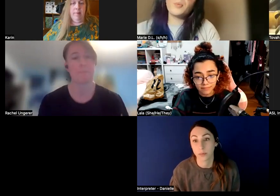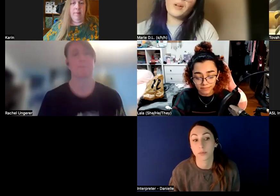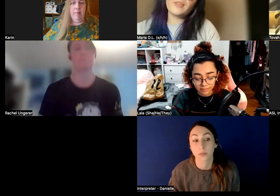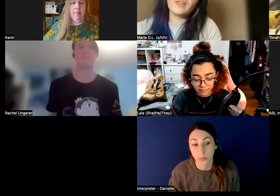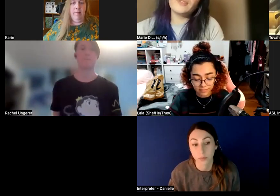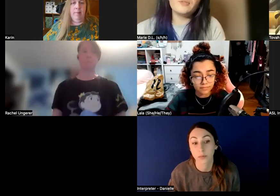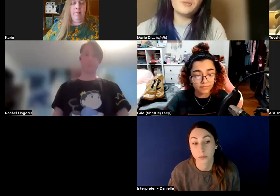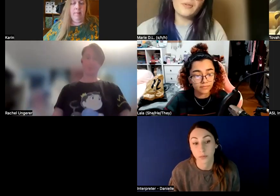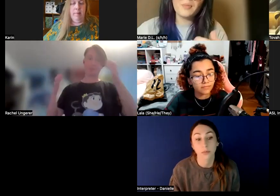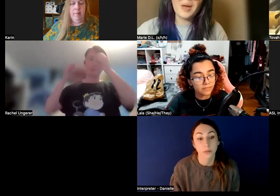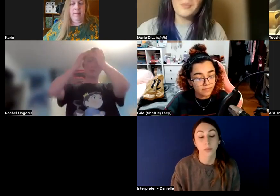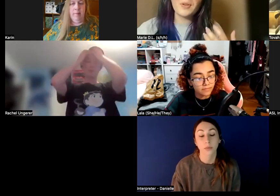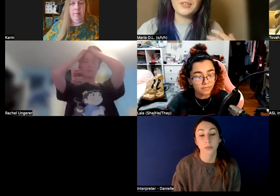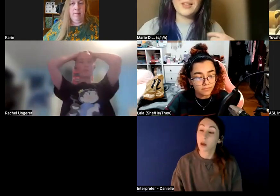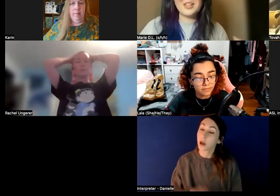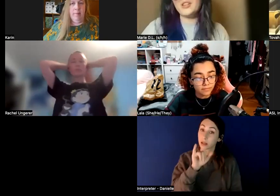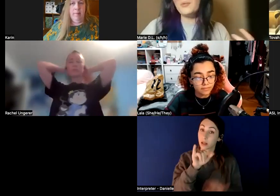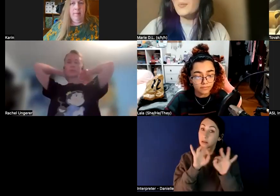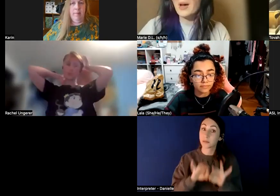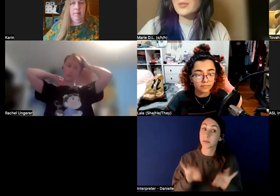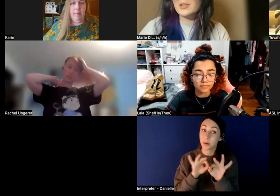very important thing to remember, is that